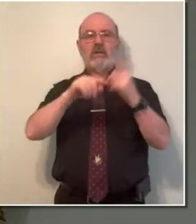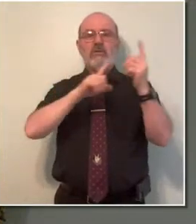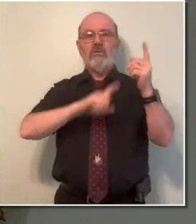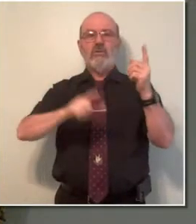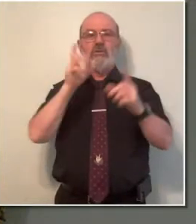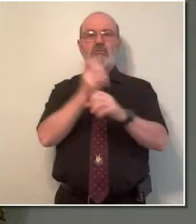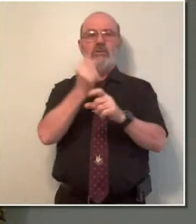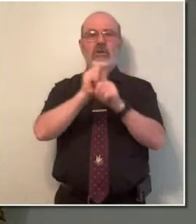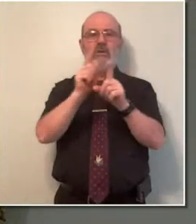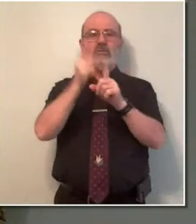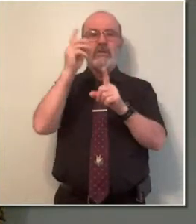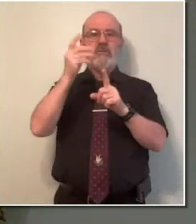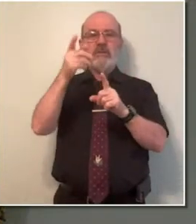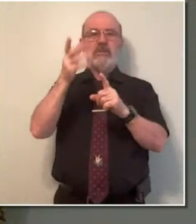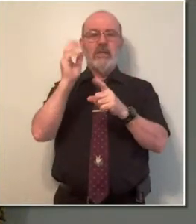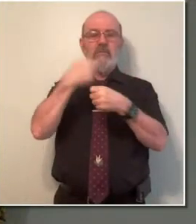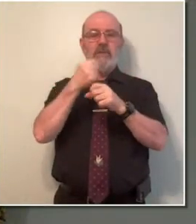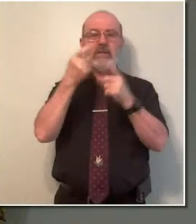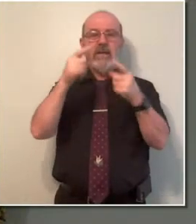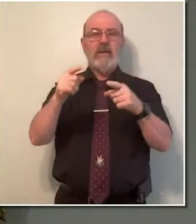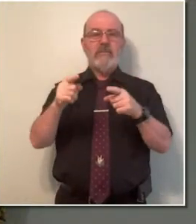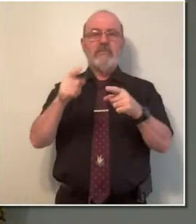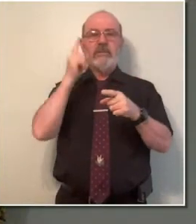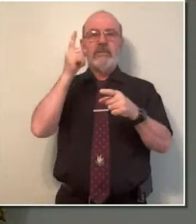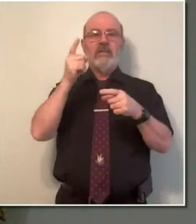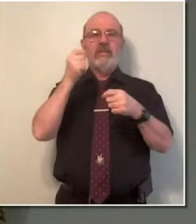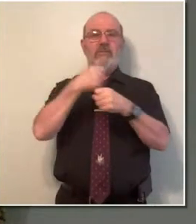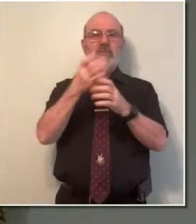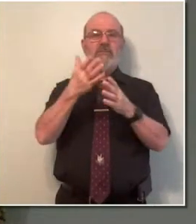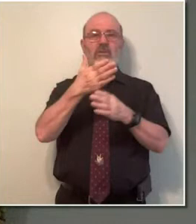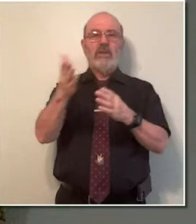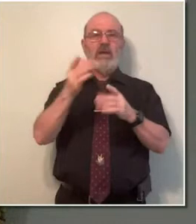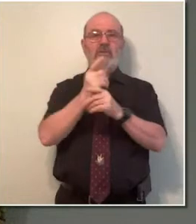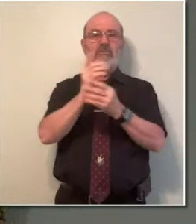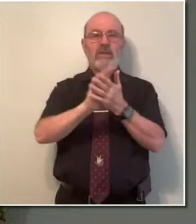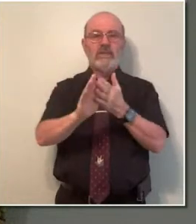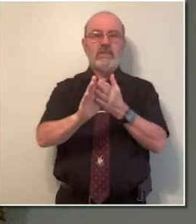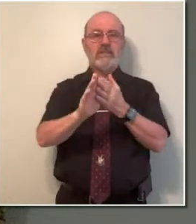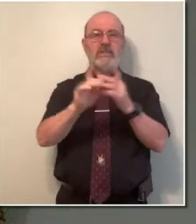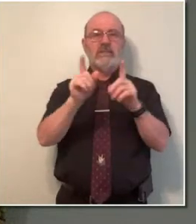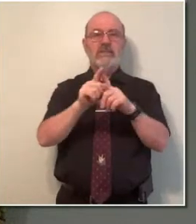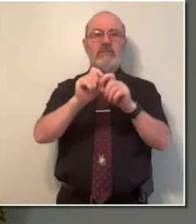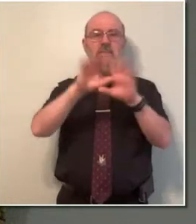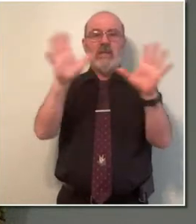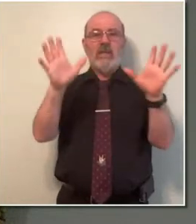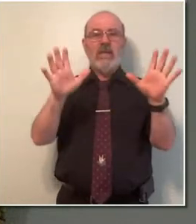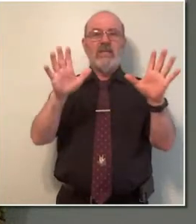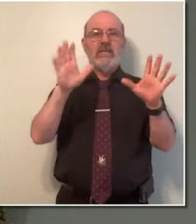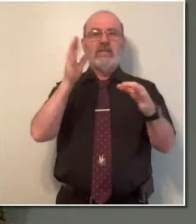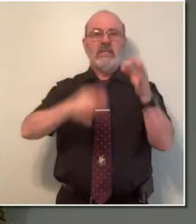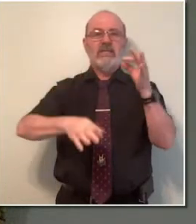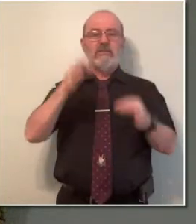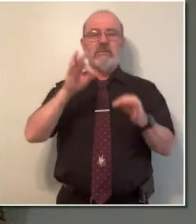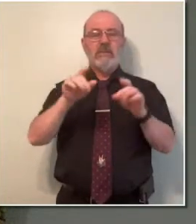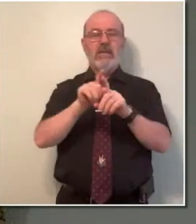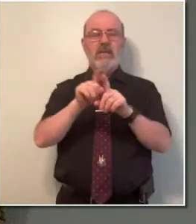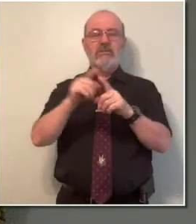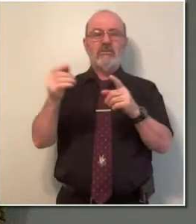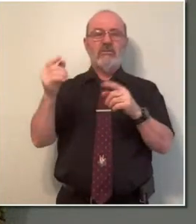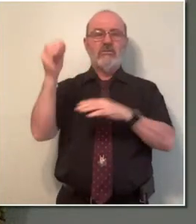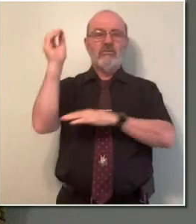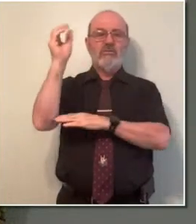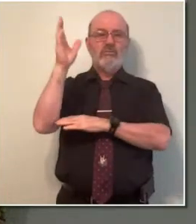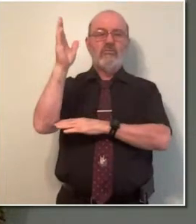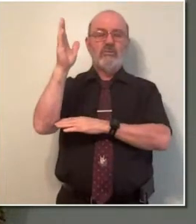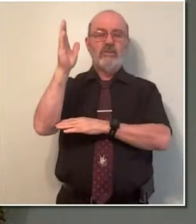Him, and He shall bring it to pass. And He shall bring forth thy righteousness as the light, and thy judgment as the noonday. Rest in the Lord and